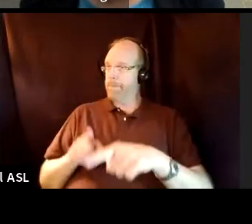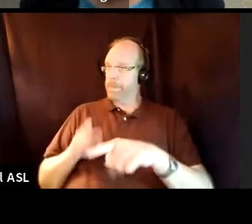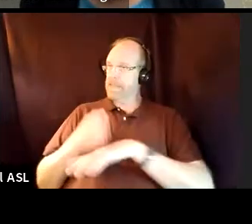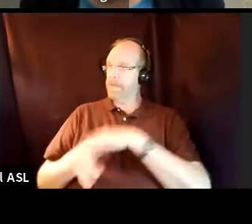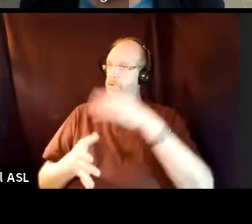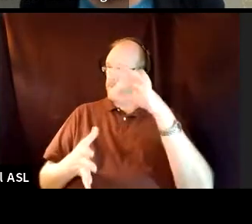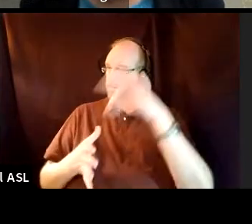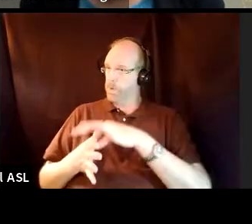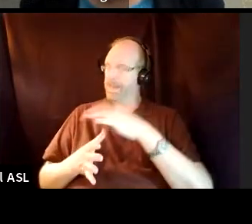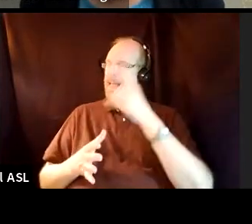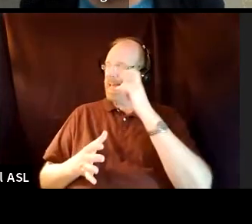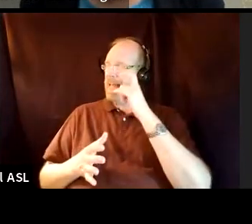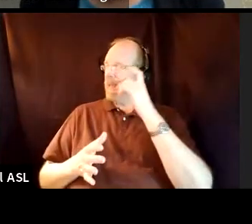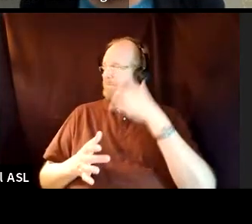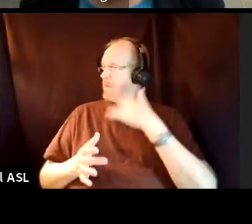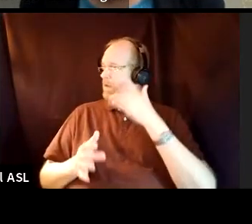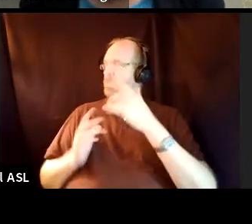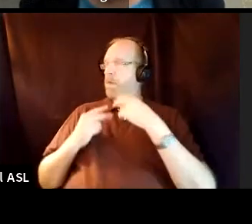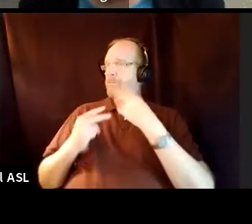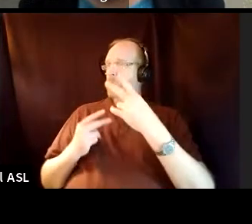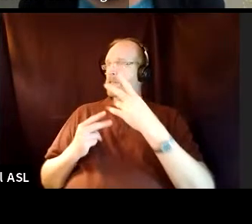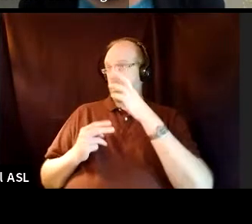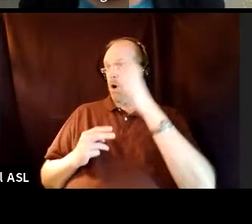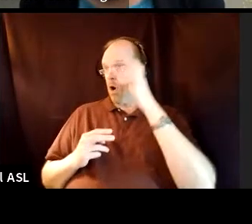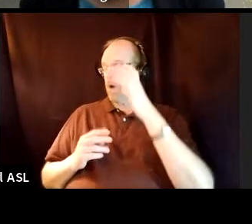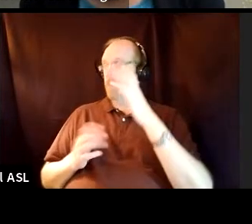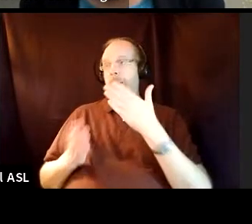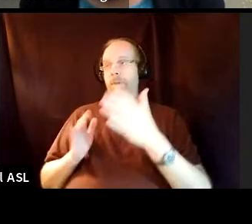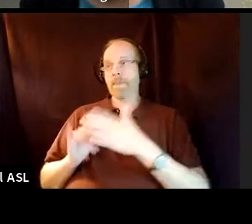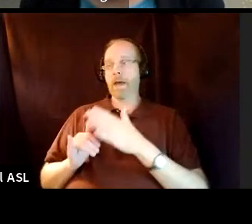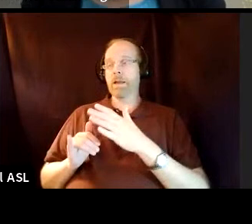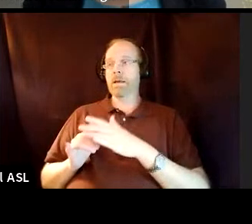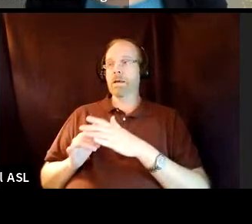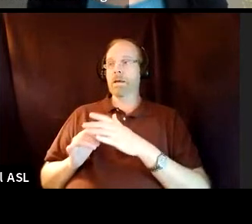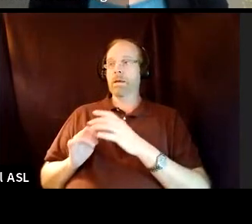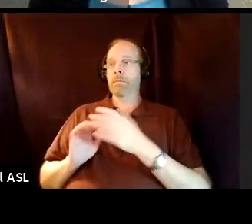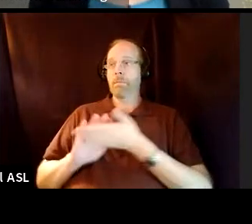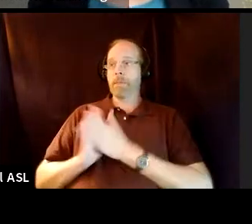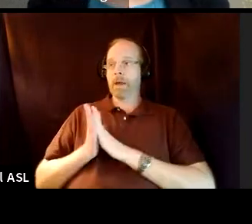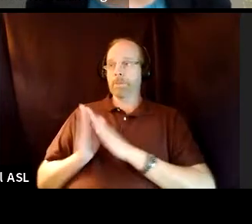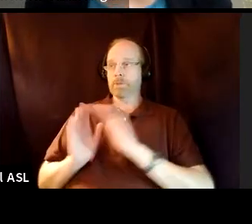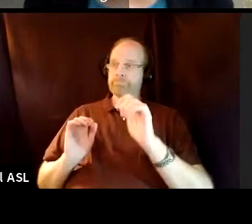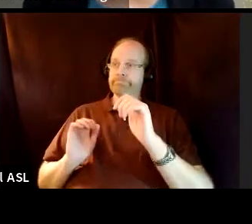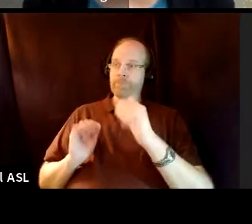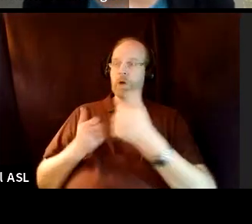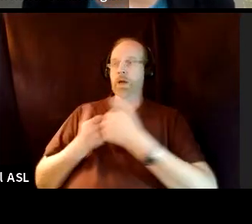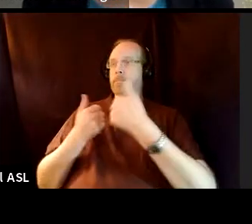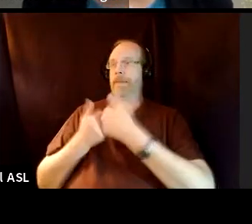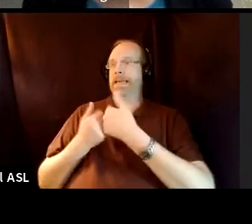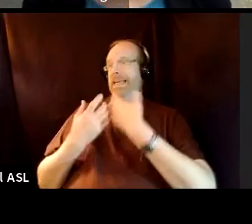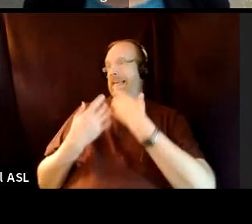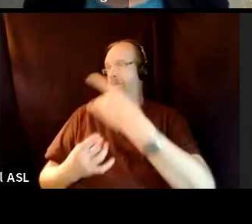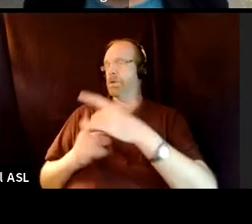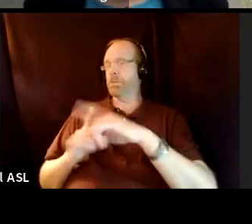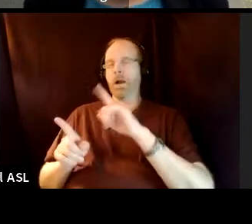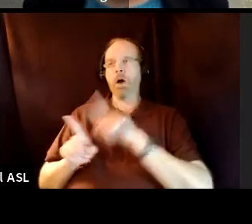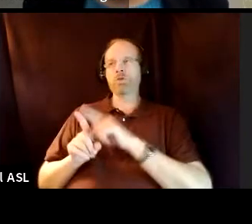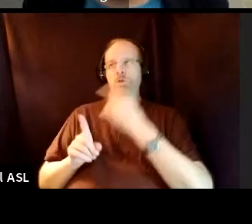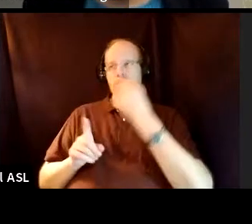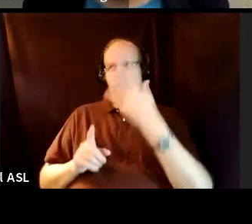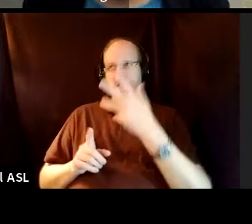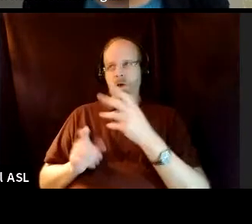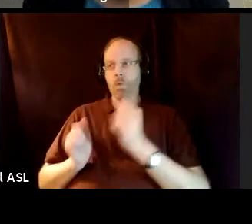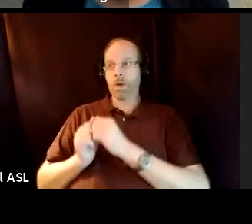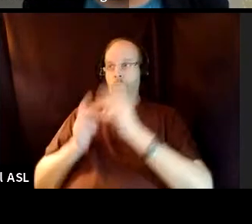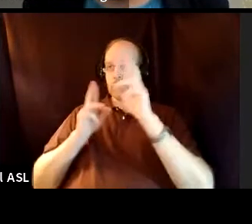heard. And these might eventually become competing interests, but I would also say that with respect